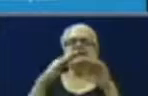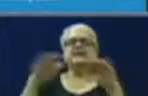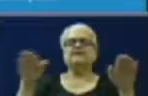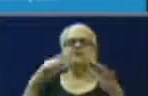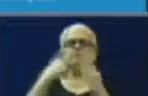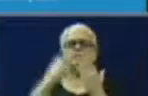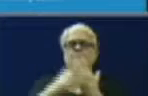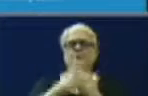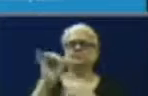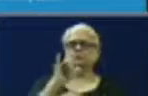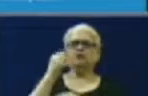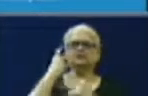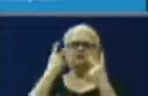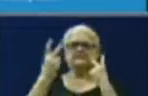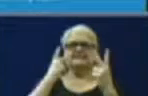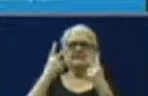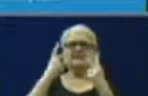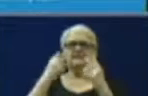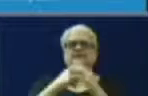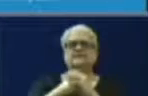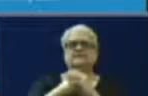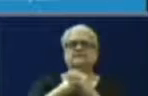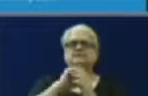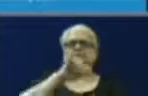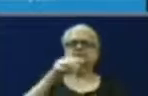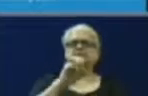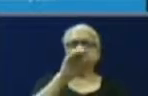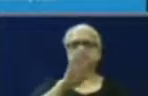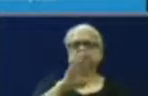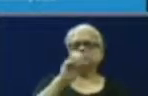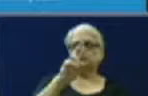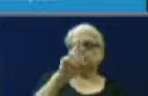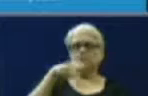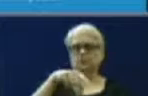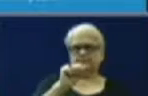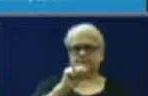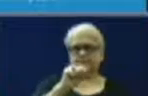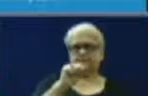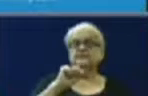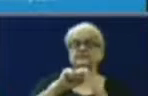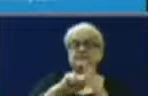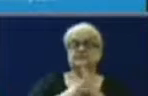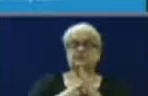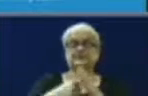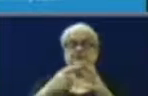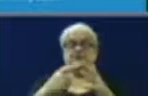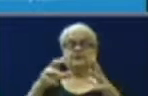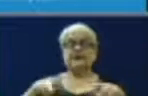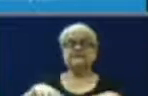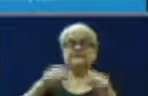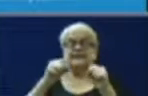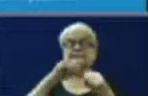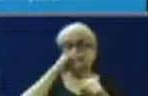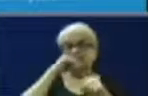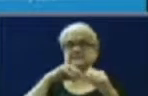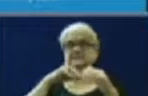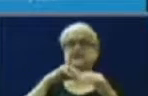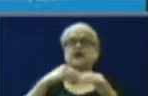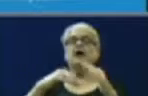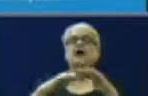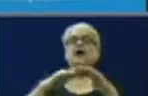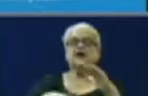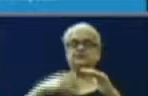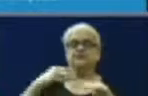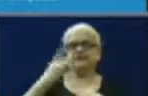to also to enroll kids. Job Corps is starting to take kids under 18 now. So we